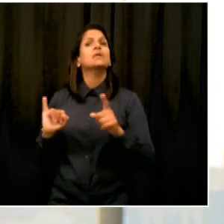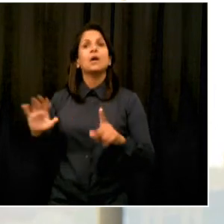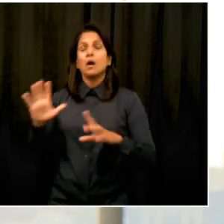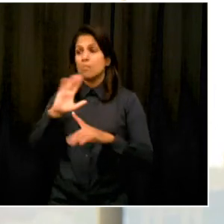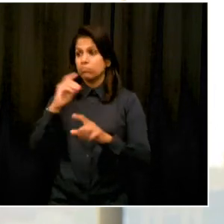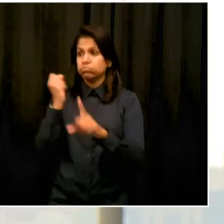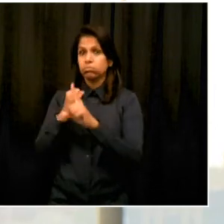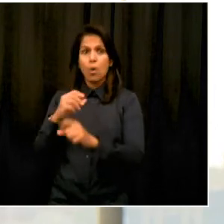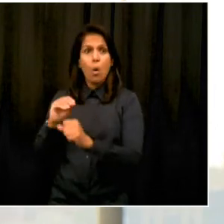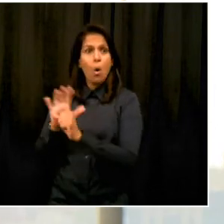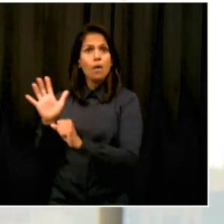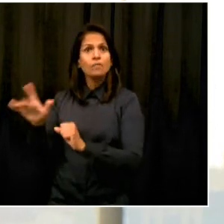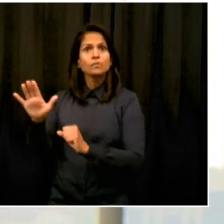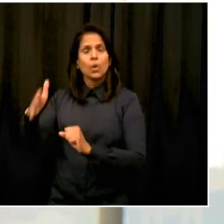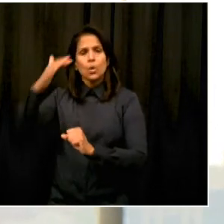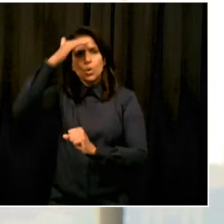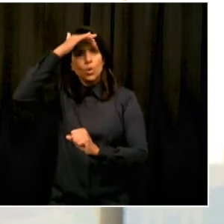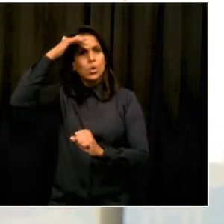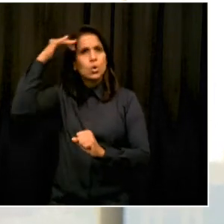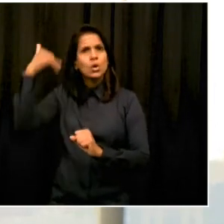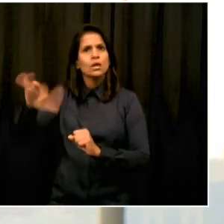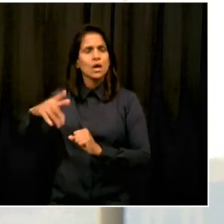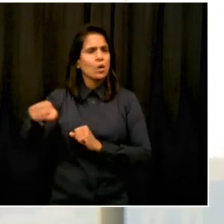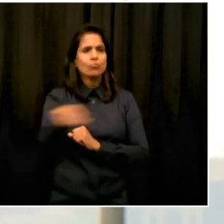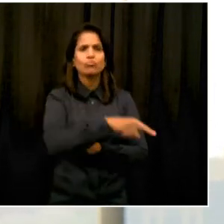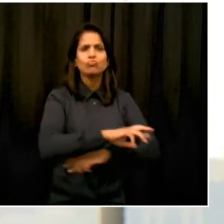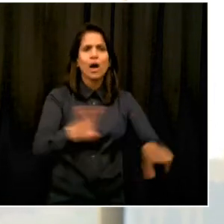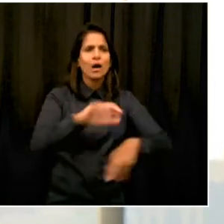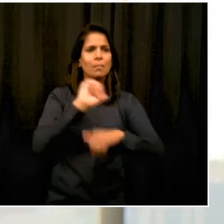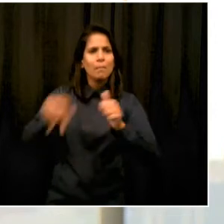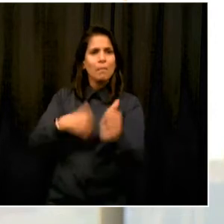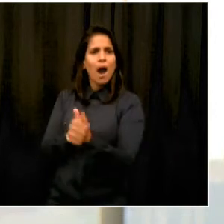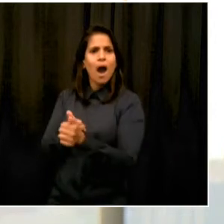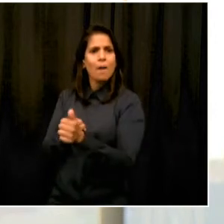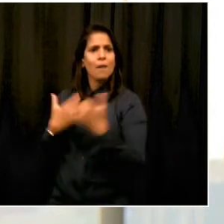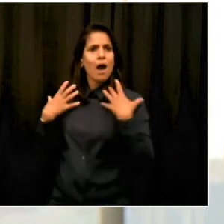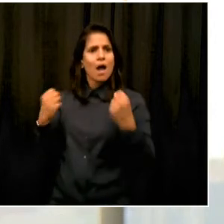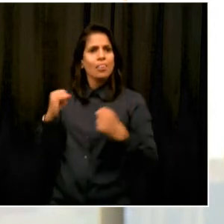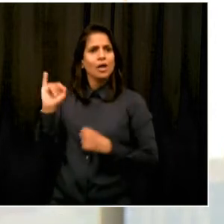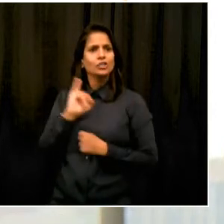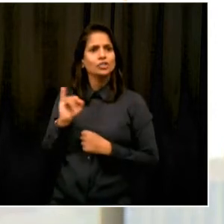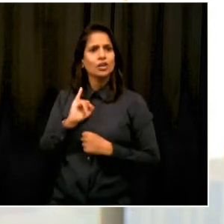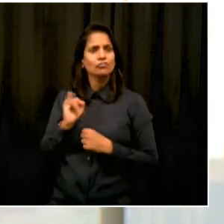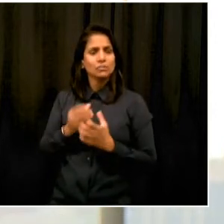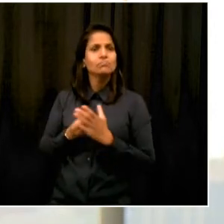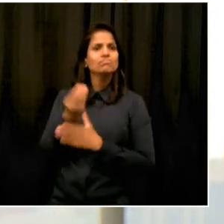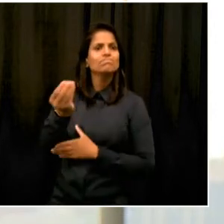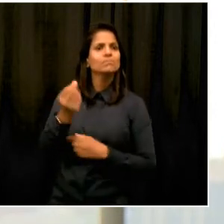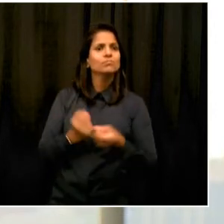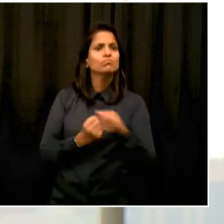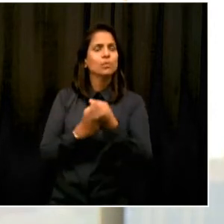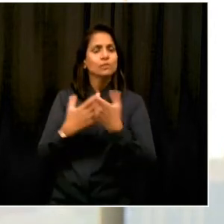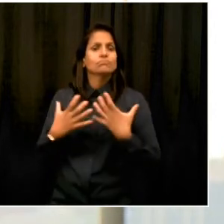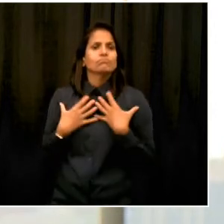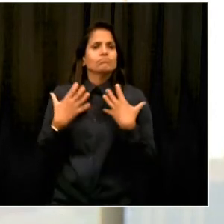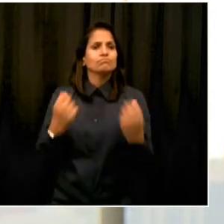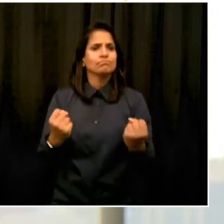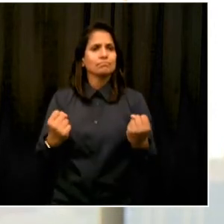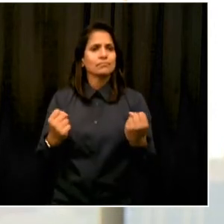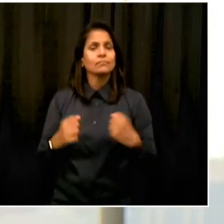was ready. Thank God we invested in guaranteed health care for all New